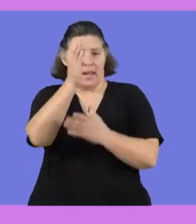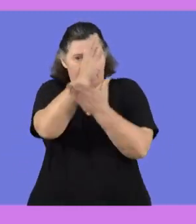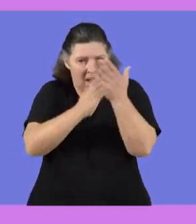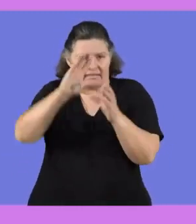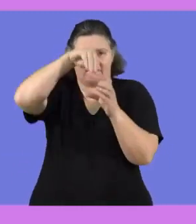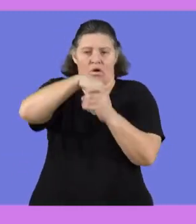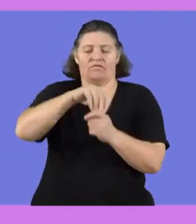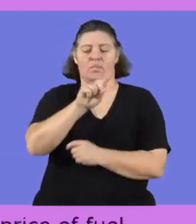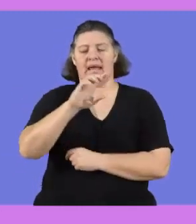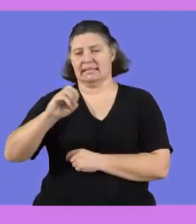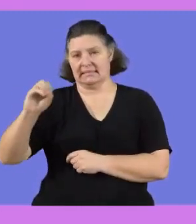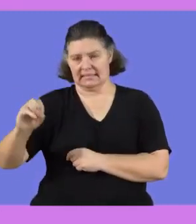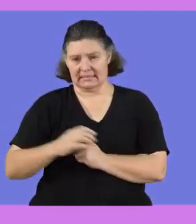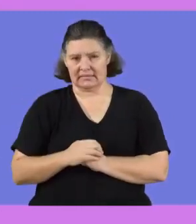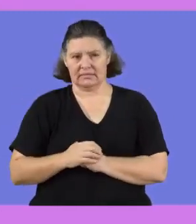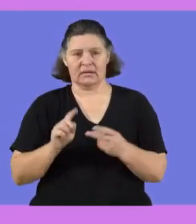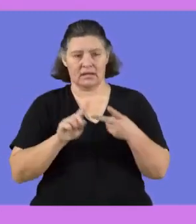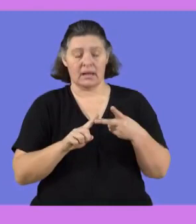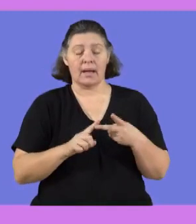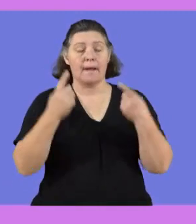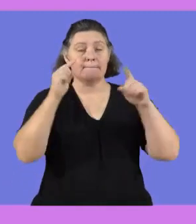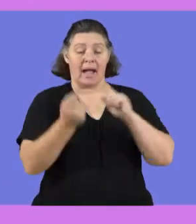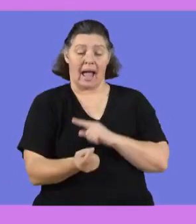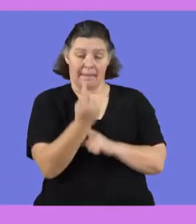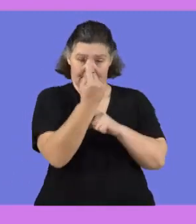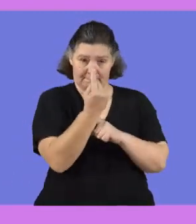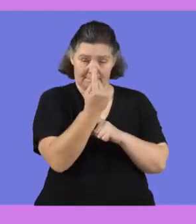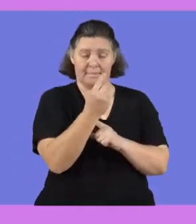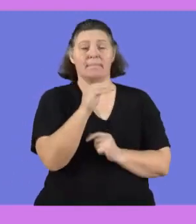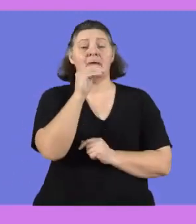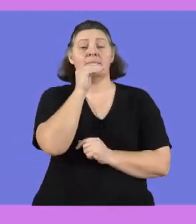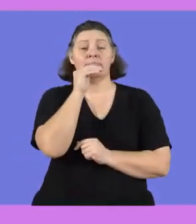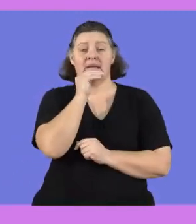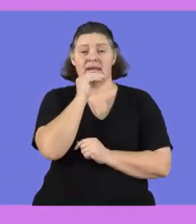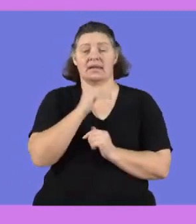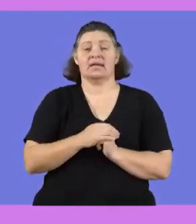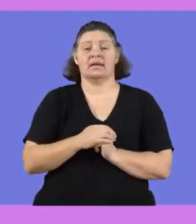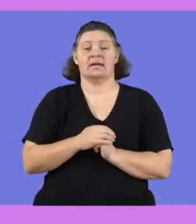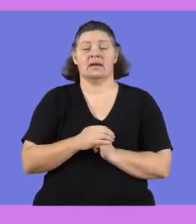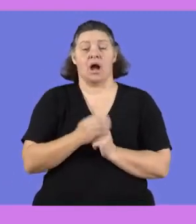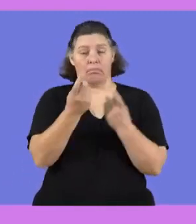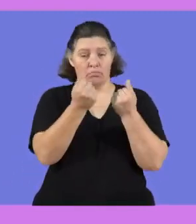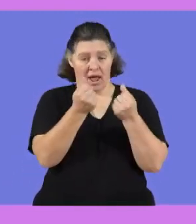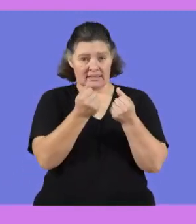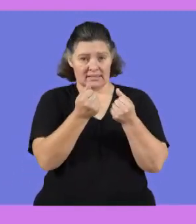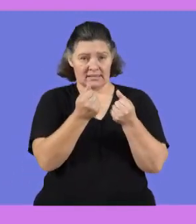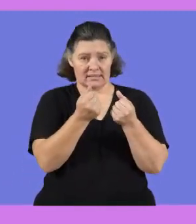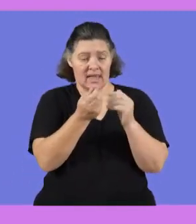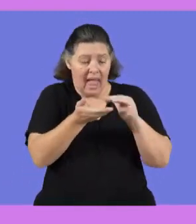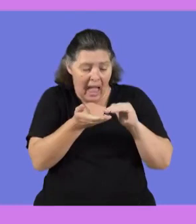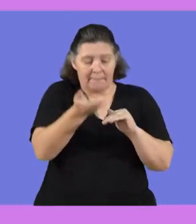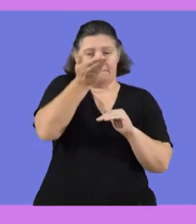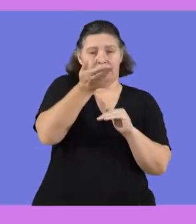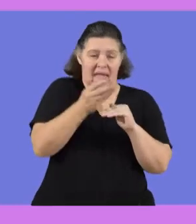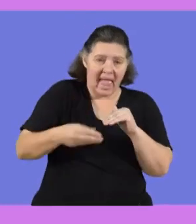of 100. So now, marked up price, we say, indicates that the price